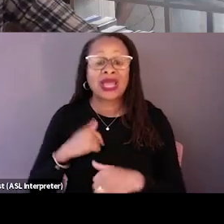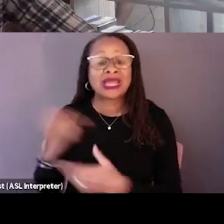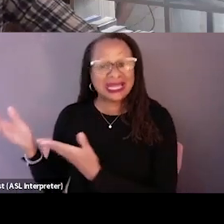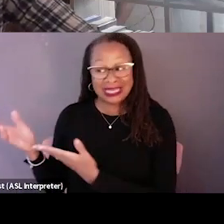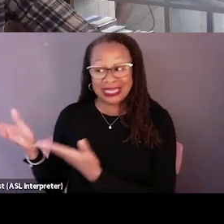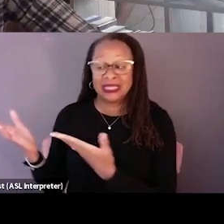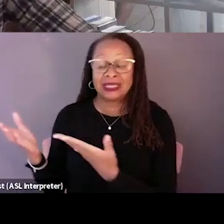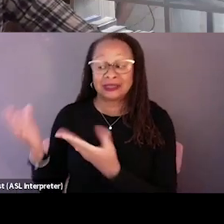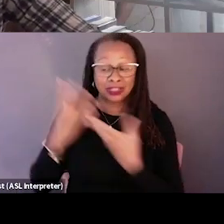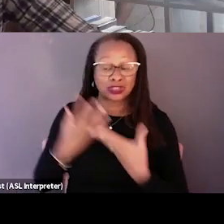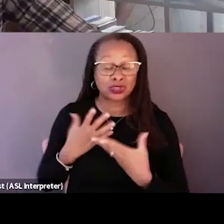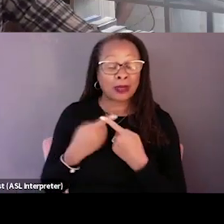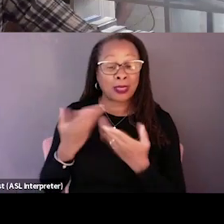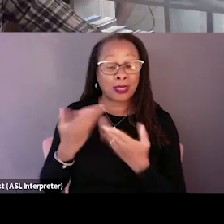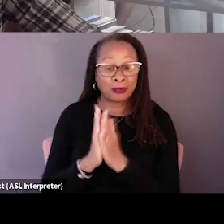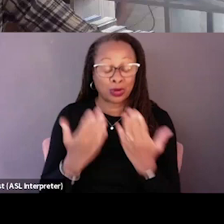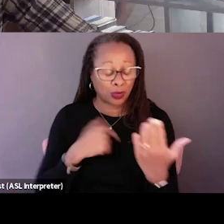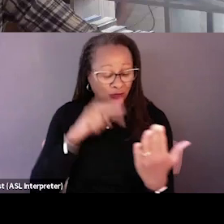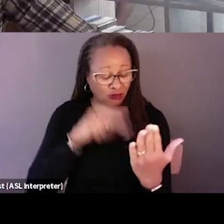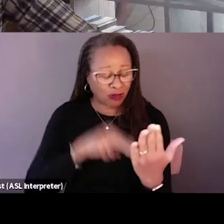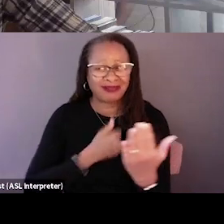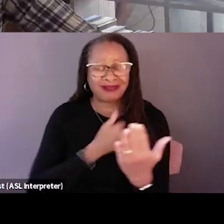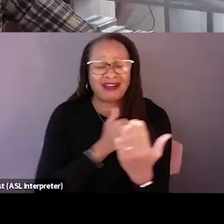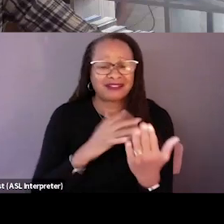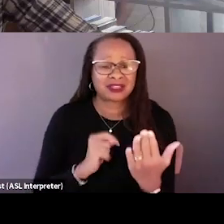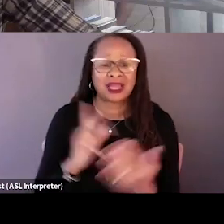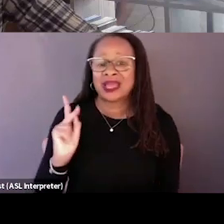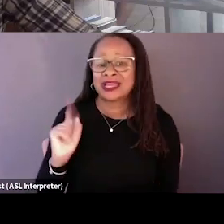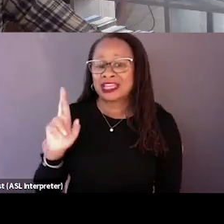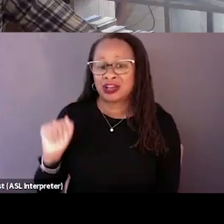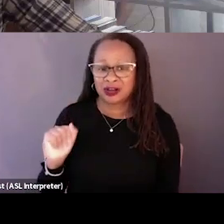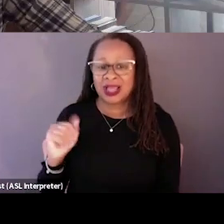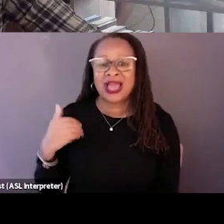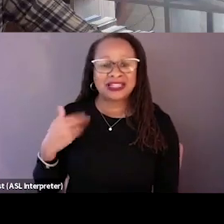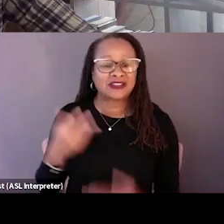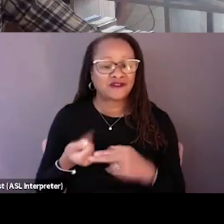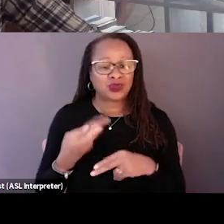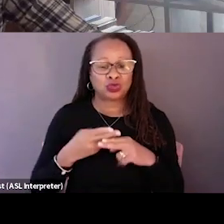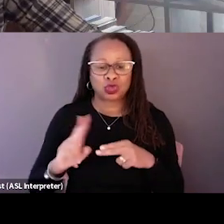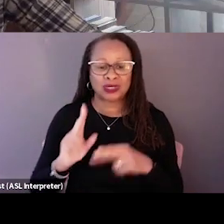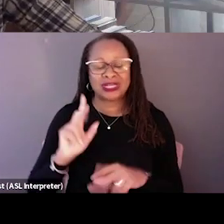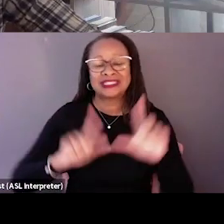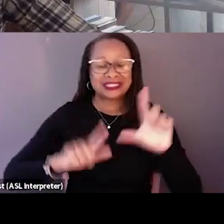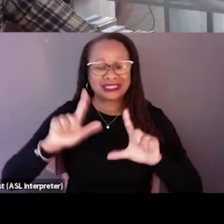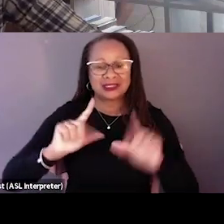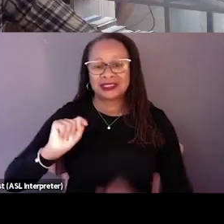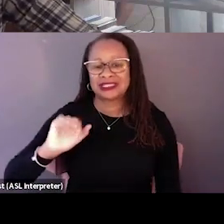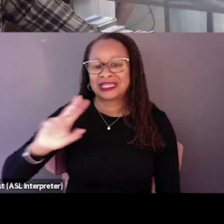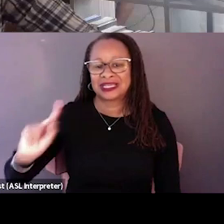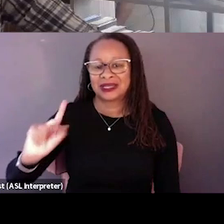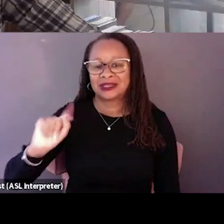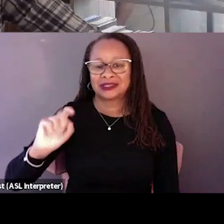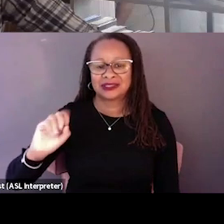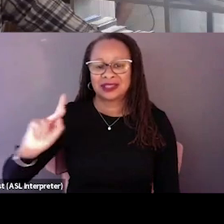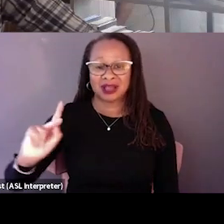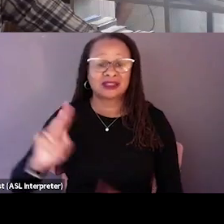to our attention and we loved it. And she's got a couple of short TED Talks also that are very inspiring. Yeah.